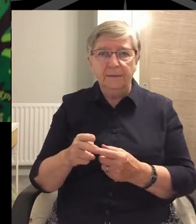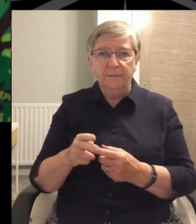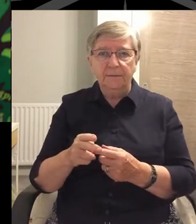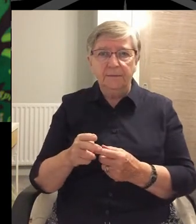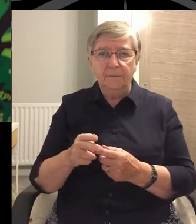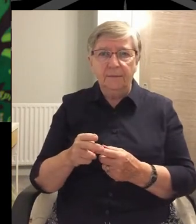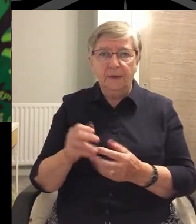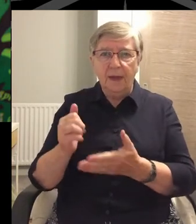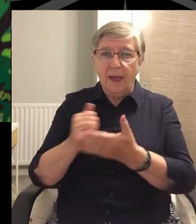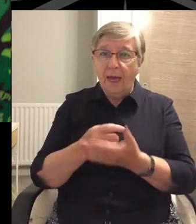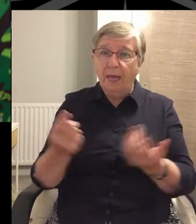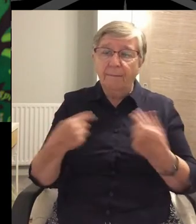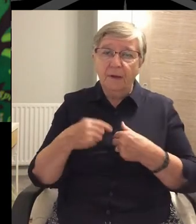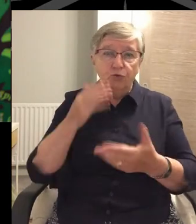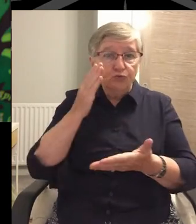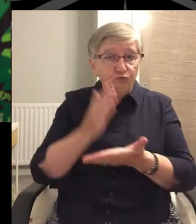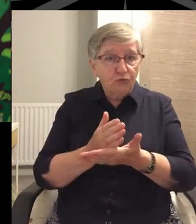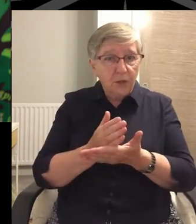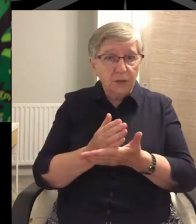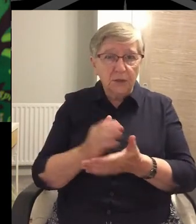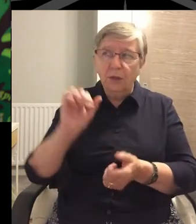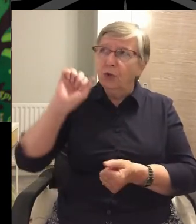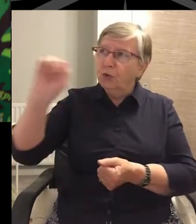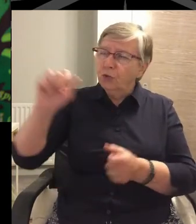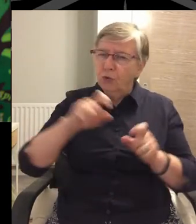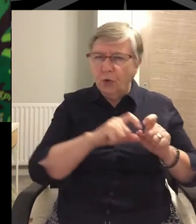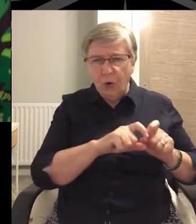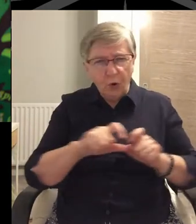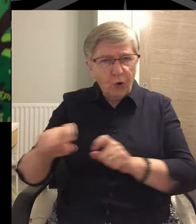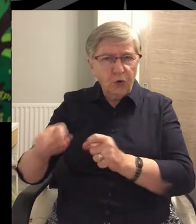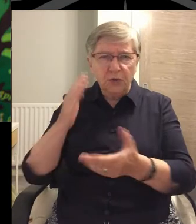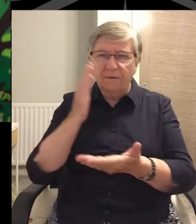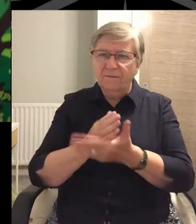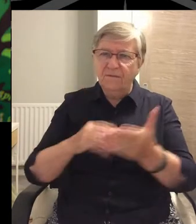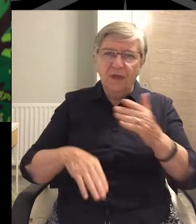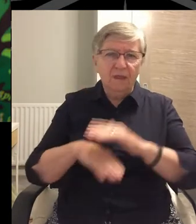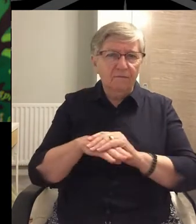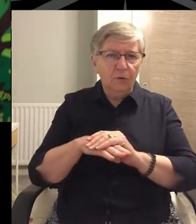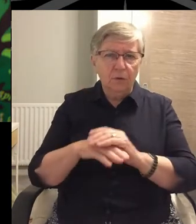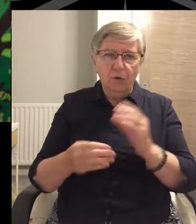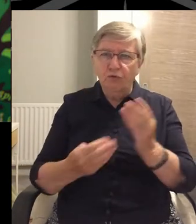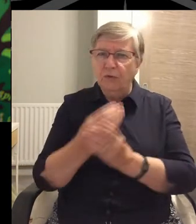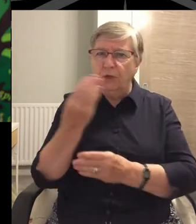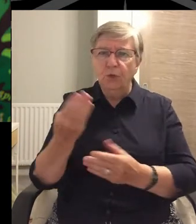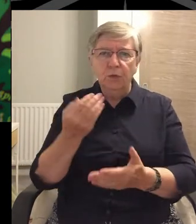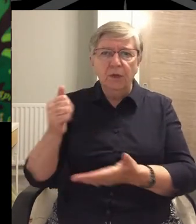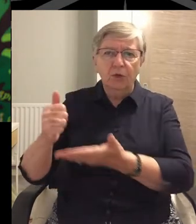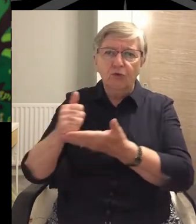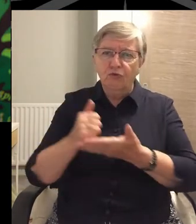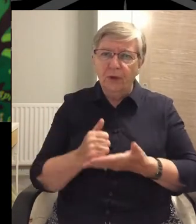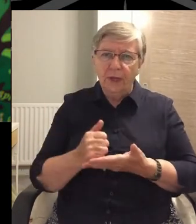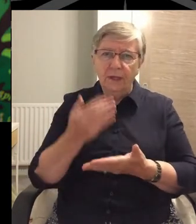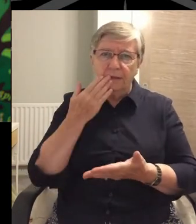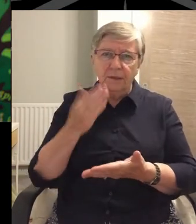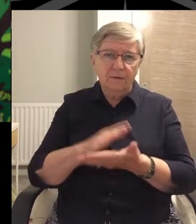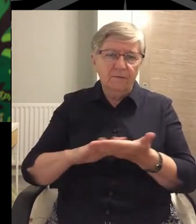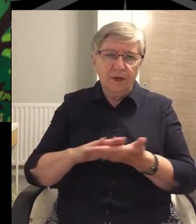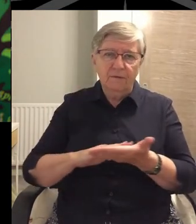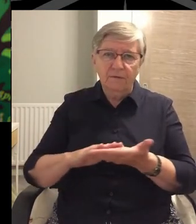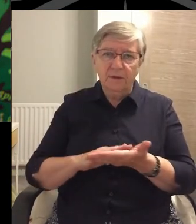And help us to trust in your constant, faithful, forgiving, renewing grace in Christ.